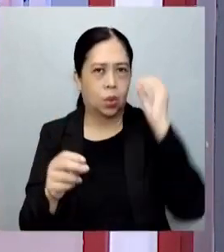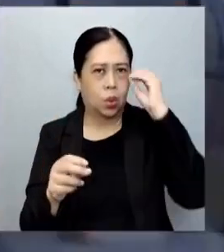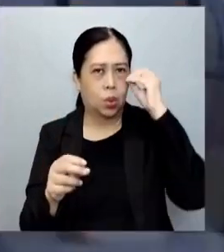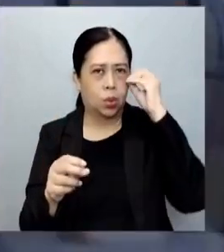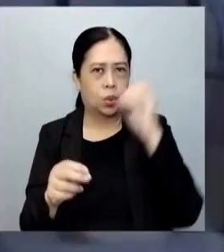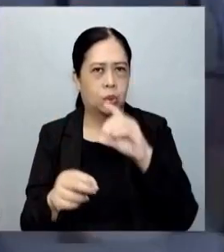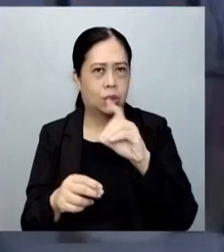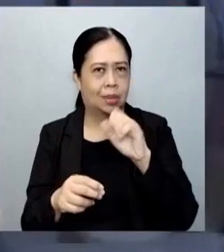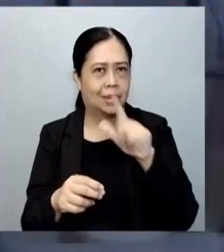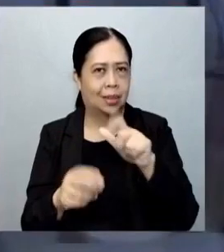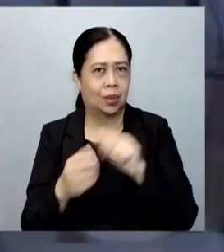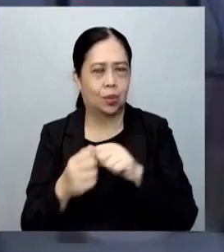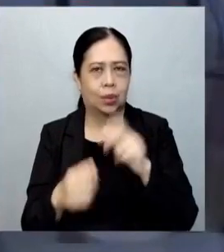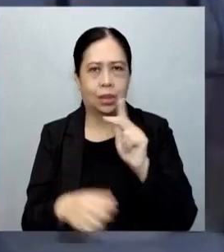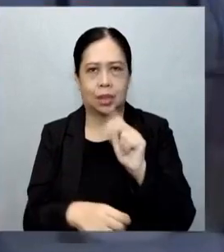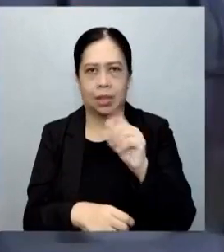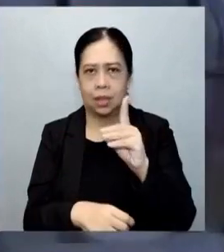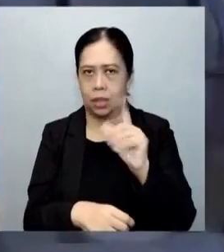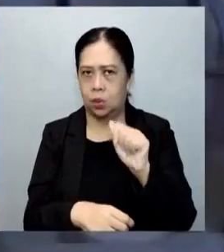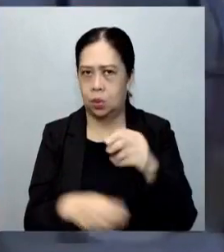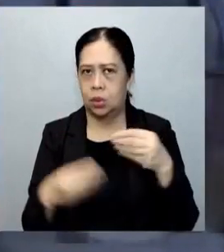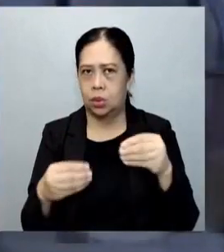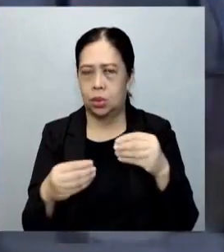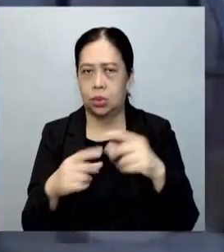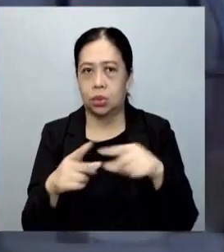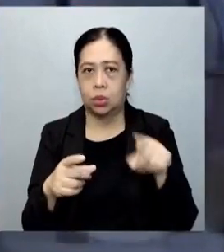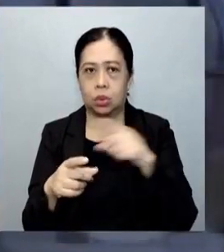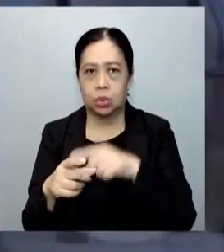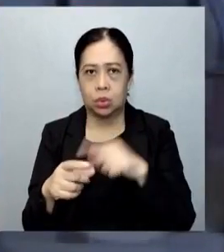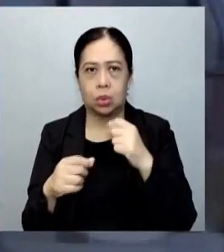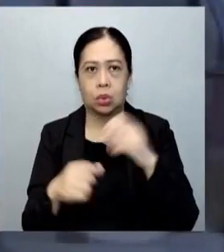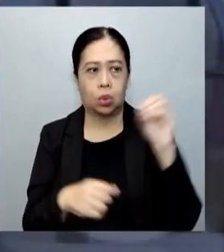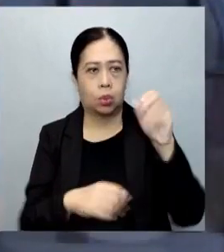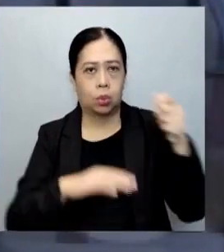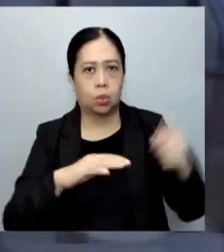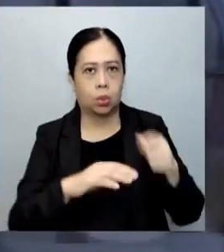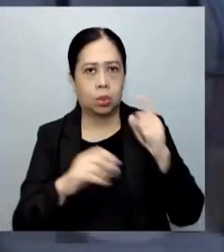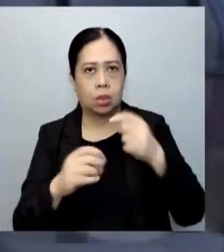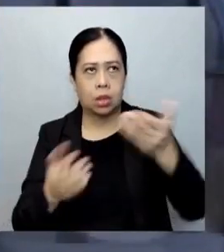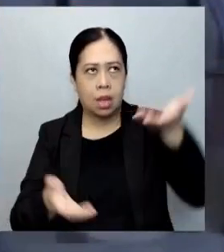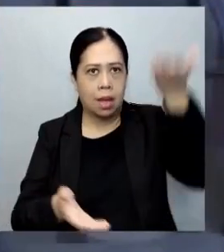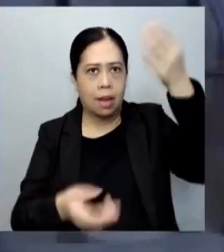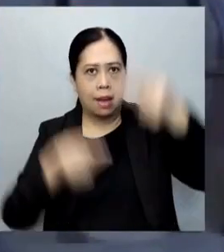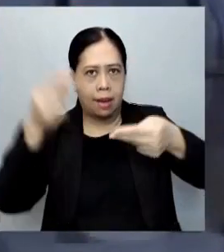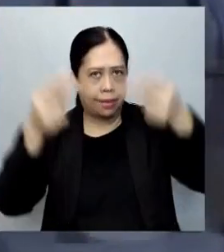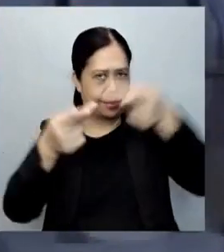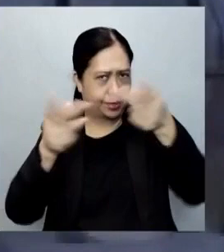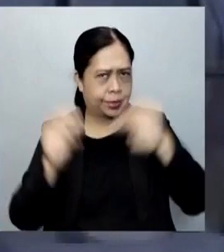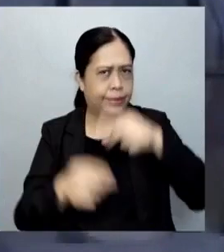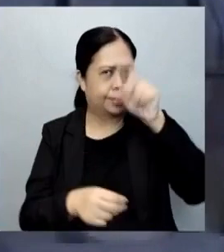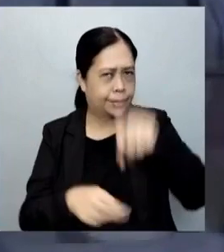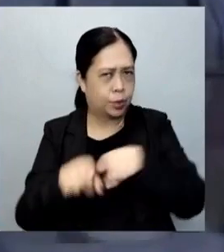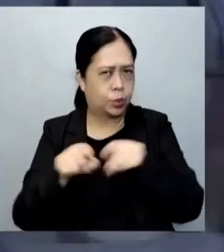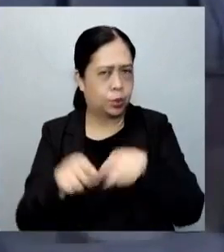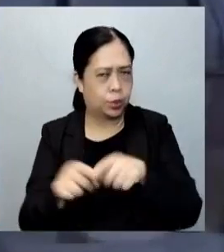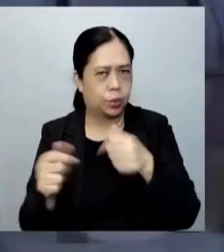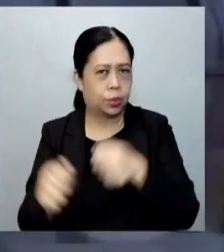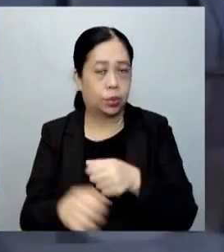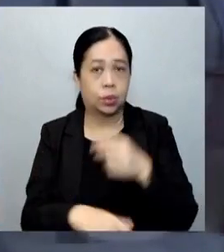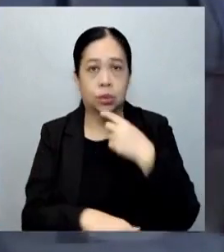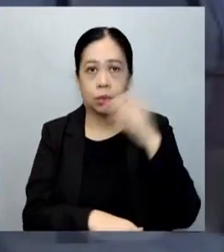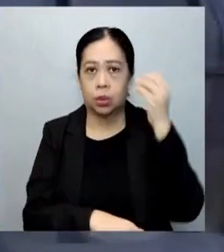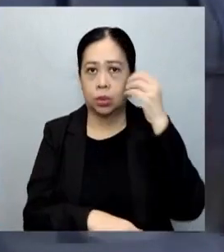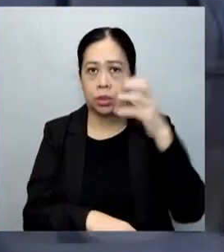Kadiwa stores, but she says the ombudsman should also go after high-ranking officials of the agency. See, the ombudsman imposed a